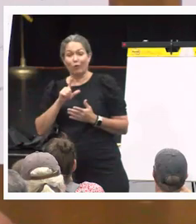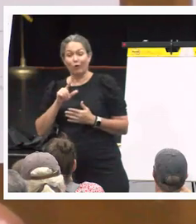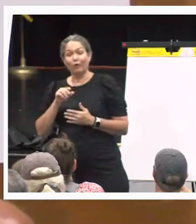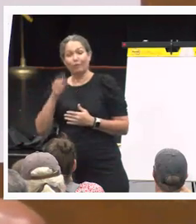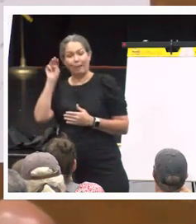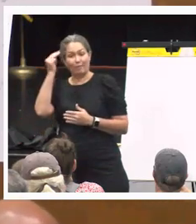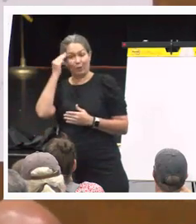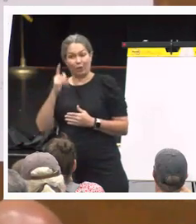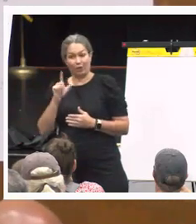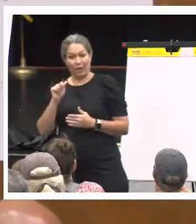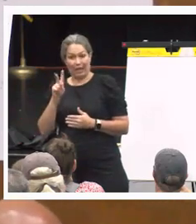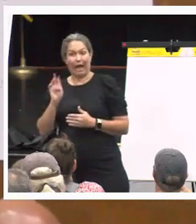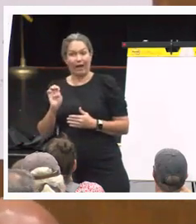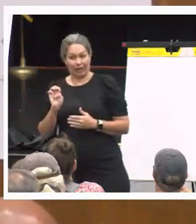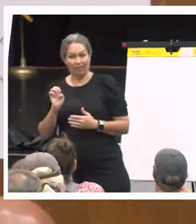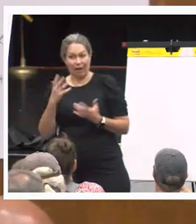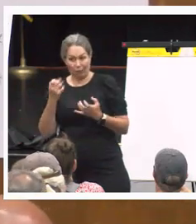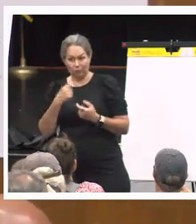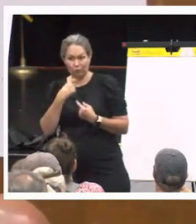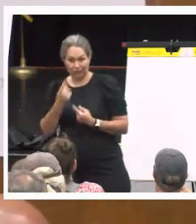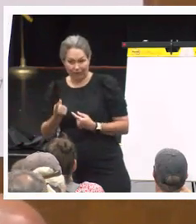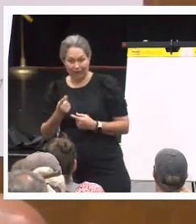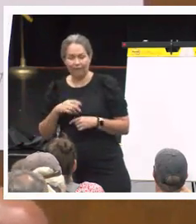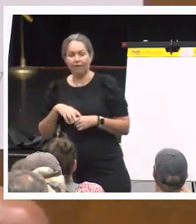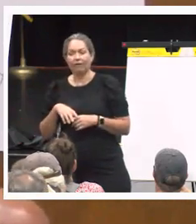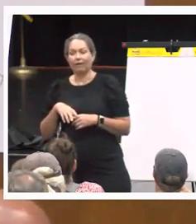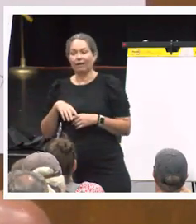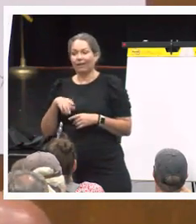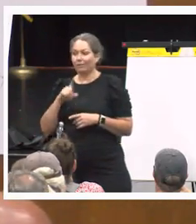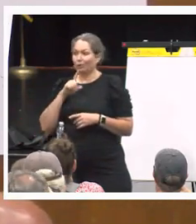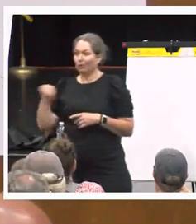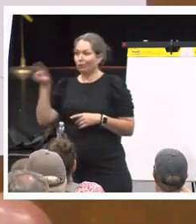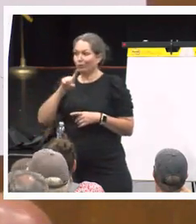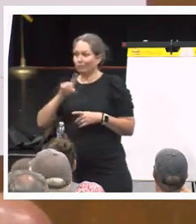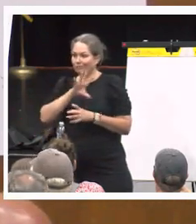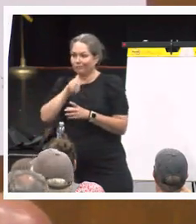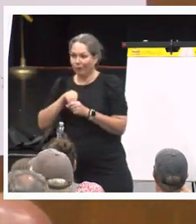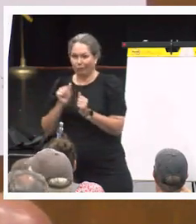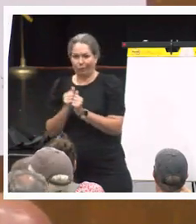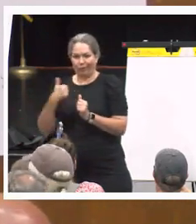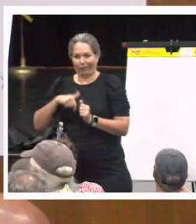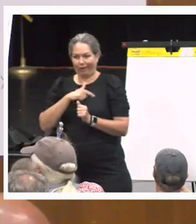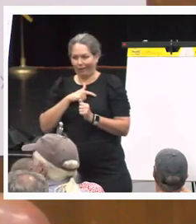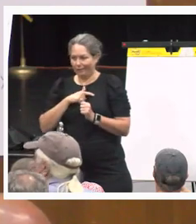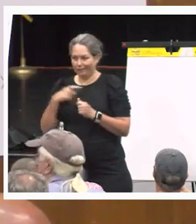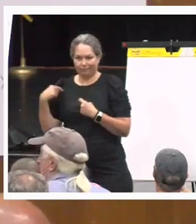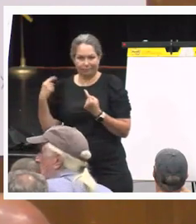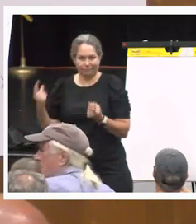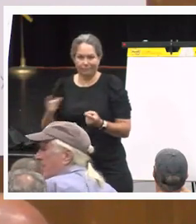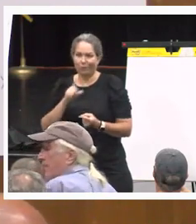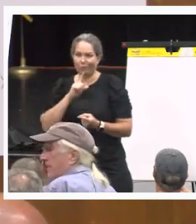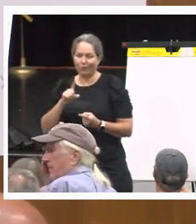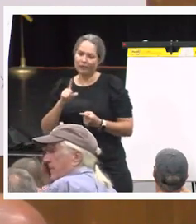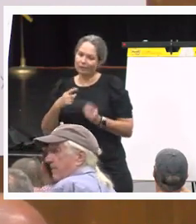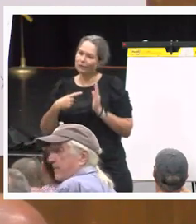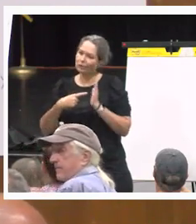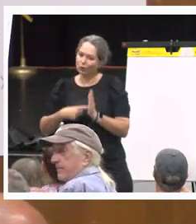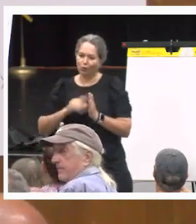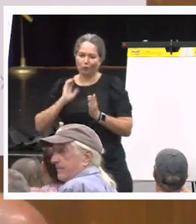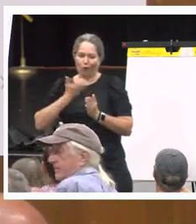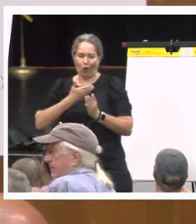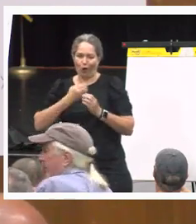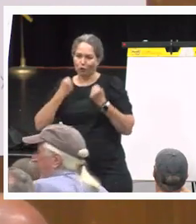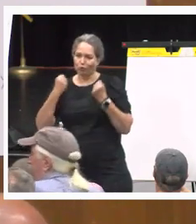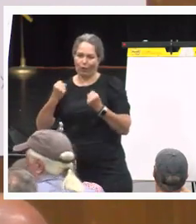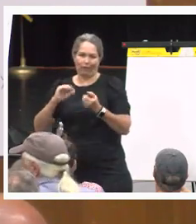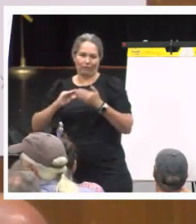I want to thank you for being here with us this whole time. And it's a real example of our community strength, and we